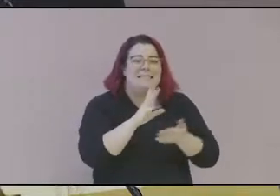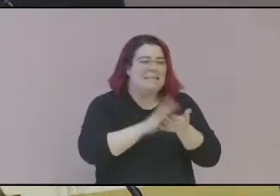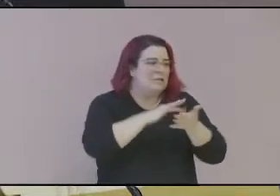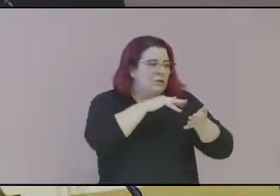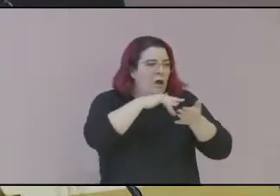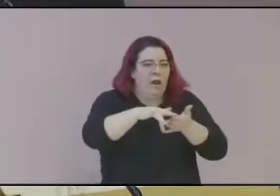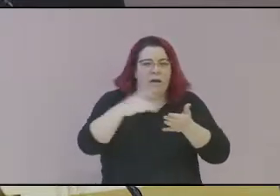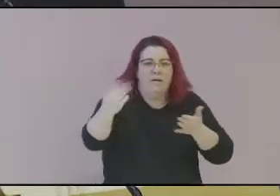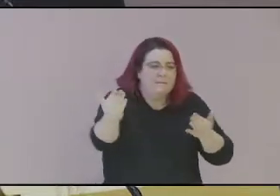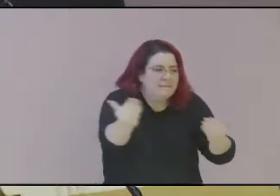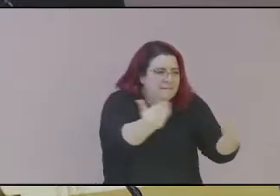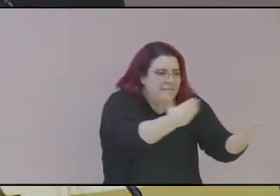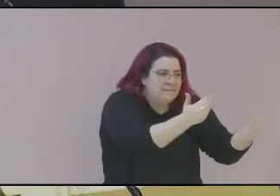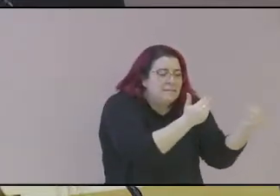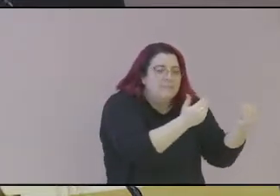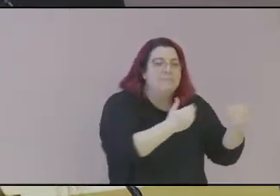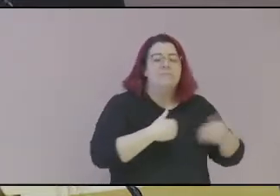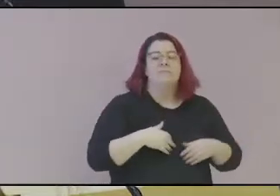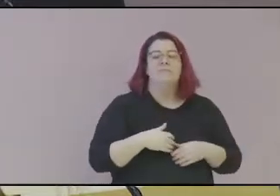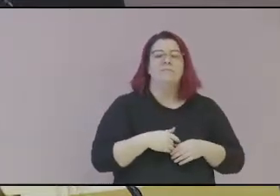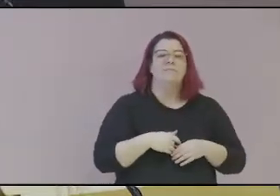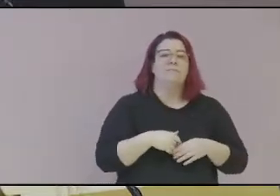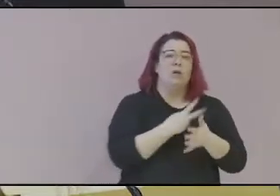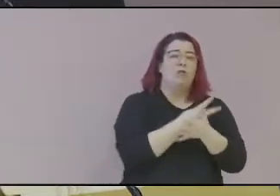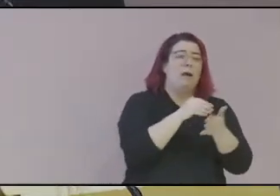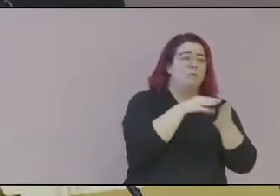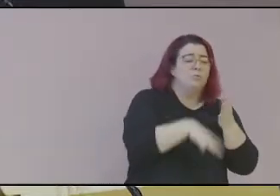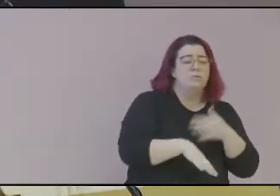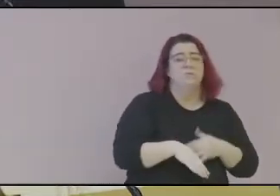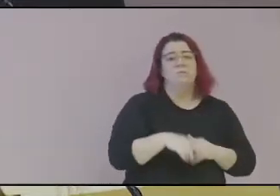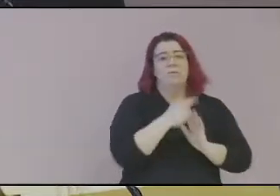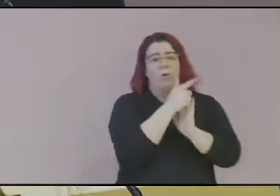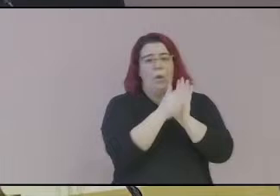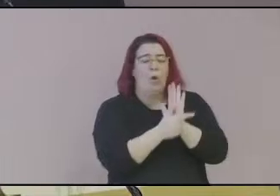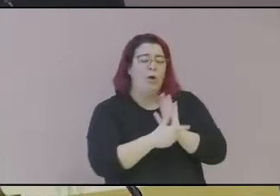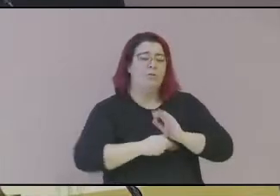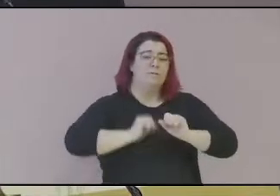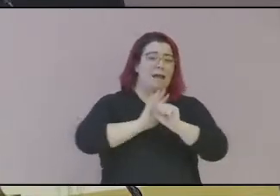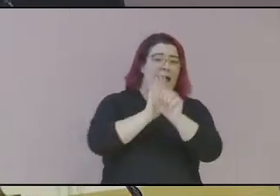grad students, lawyers, activists, librarians,